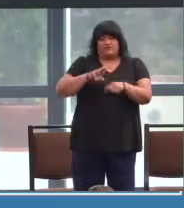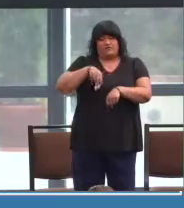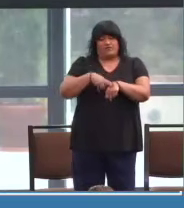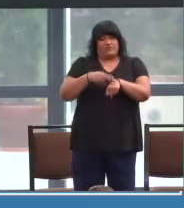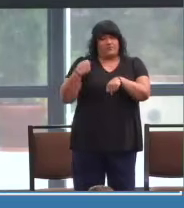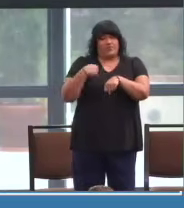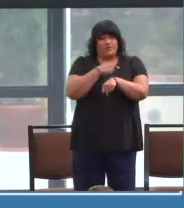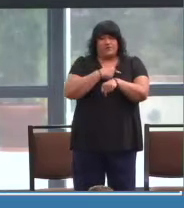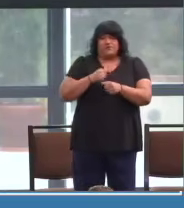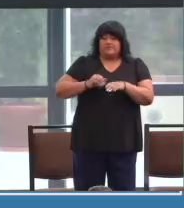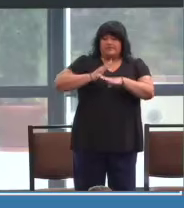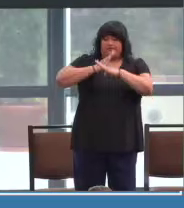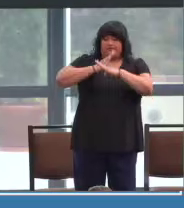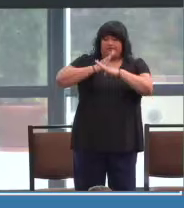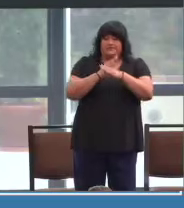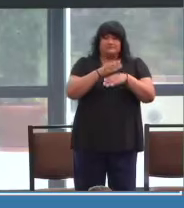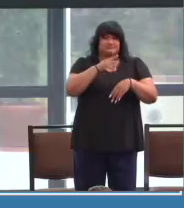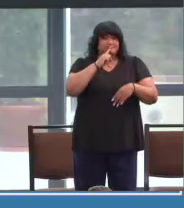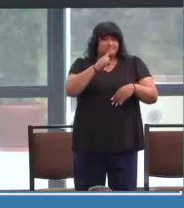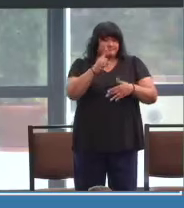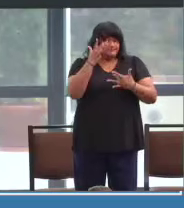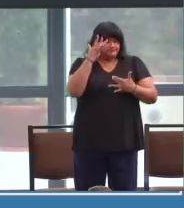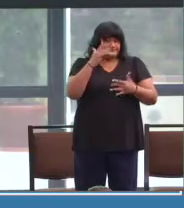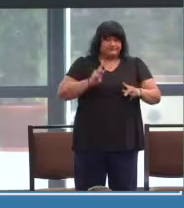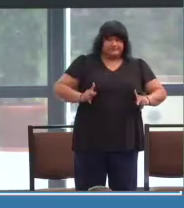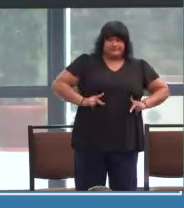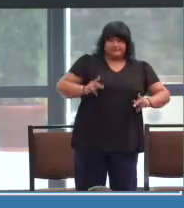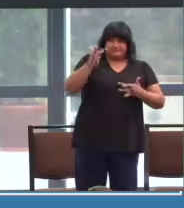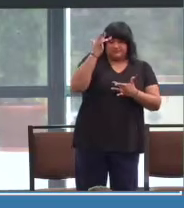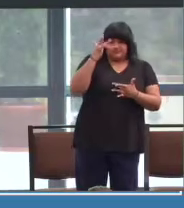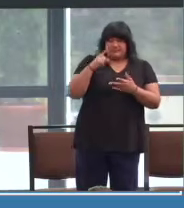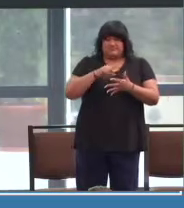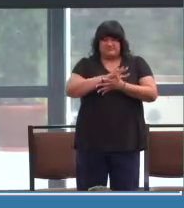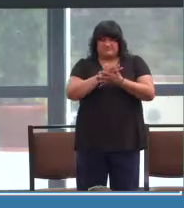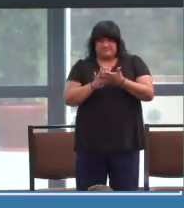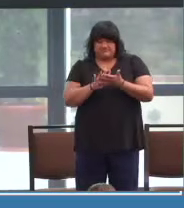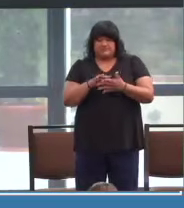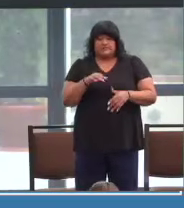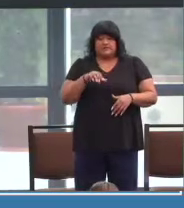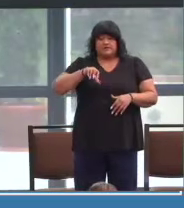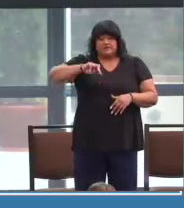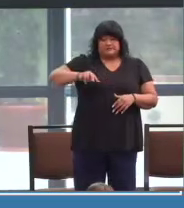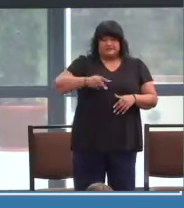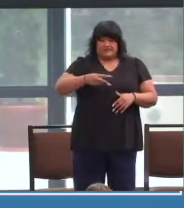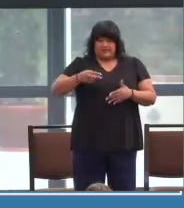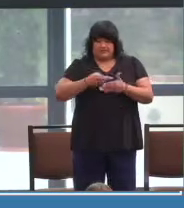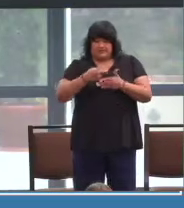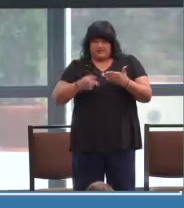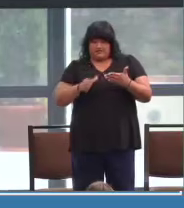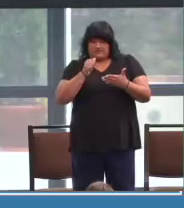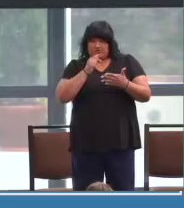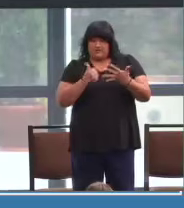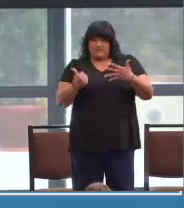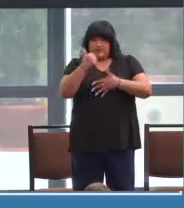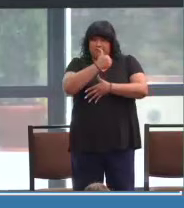prevent damage, skin disease, organ disease, such as the kidney problems. But the secondary outcomes, which they don't primarily